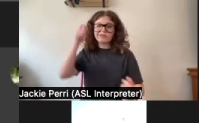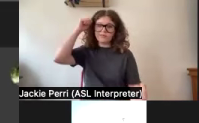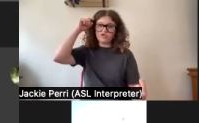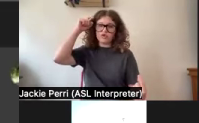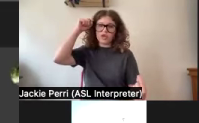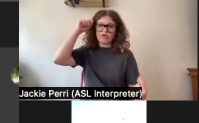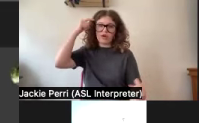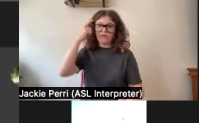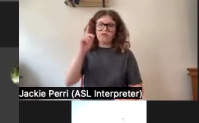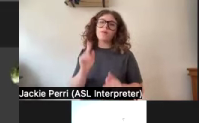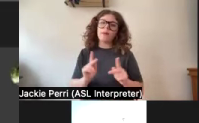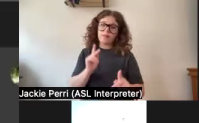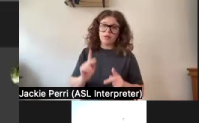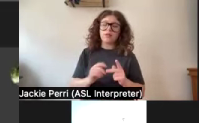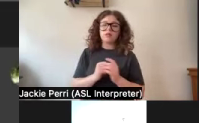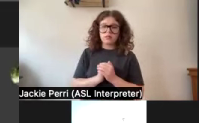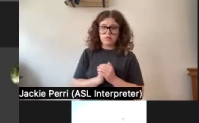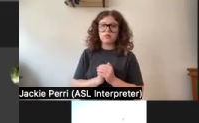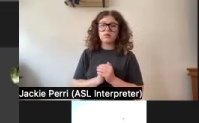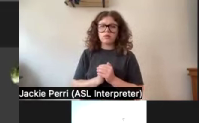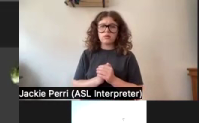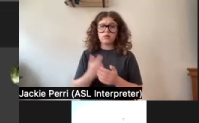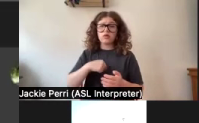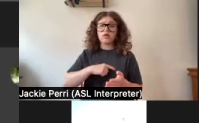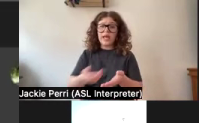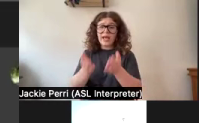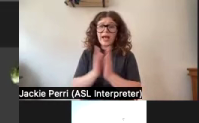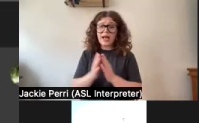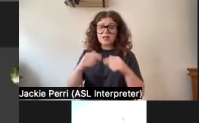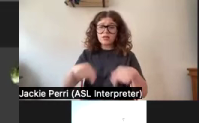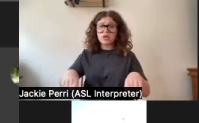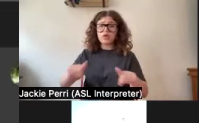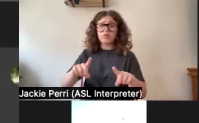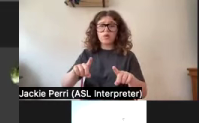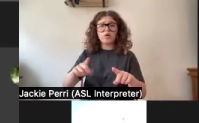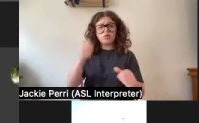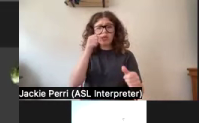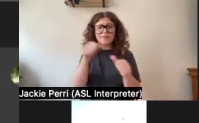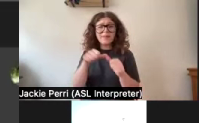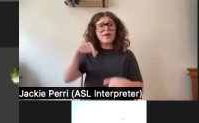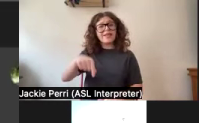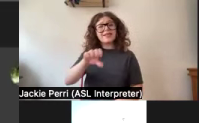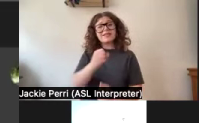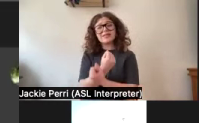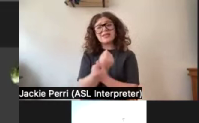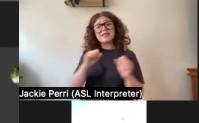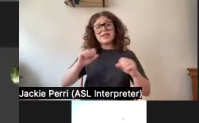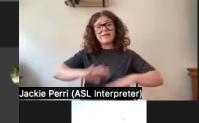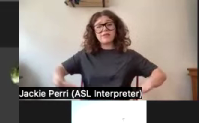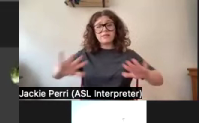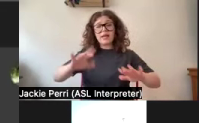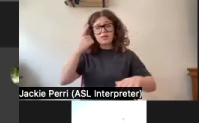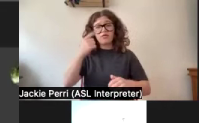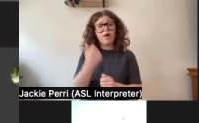folks. We ask you all to please hold this as a safe space for everyone